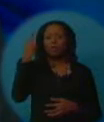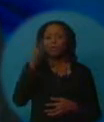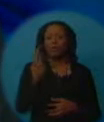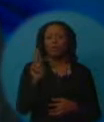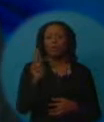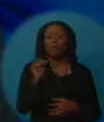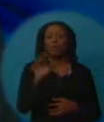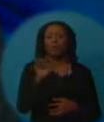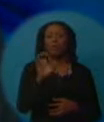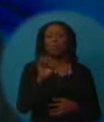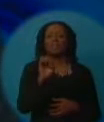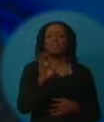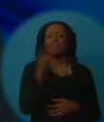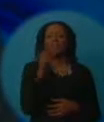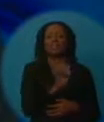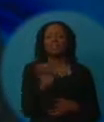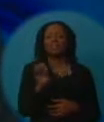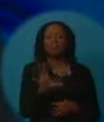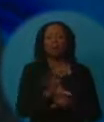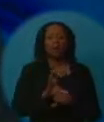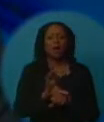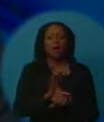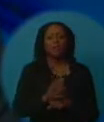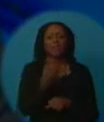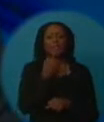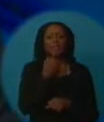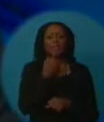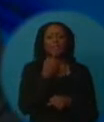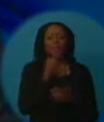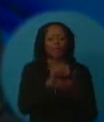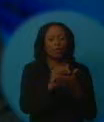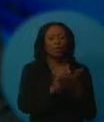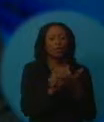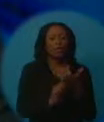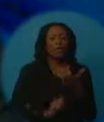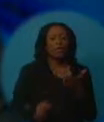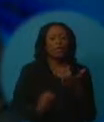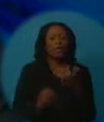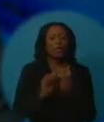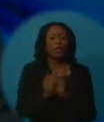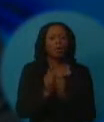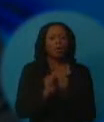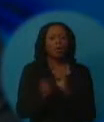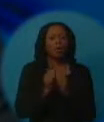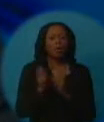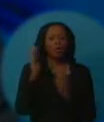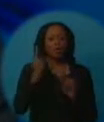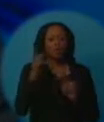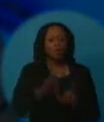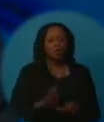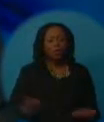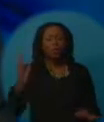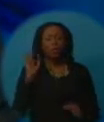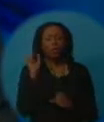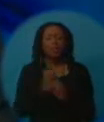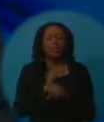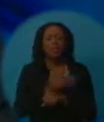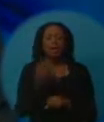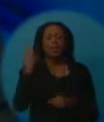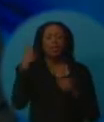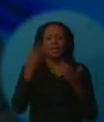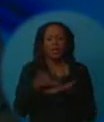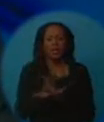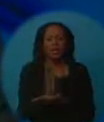Well, the head of UNICEF in the Eastern Caribbean, Violet Speak-Warnery, says the essay competition will deepen the children's understanding of